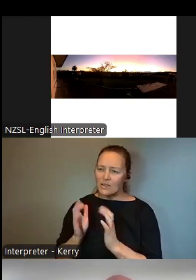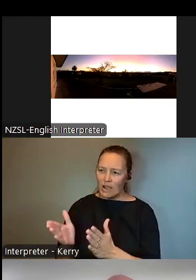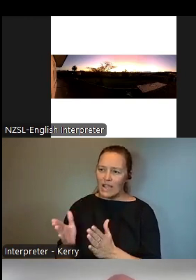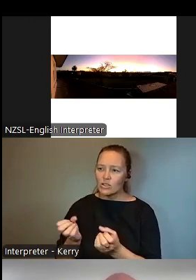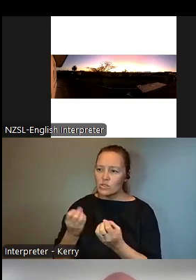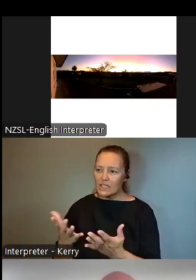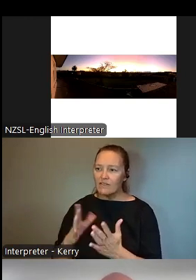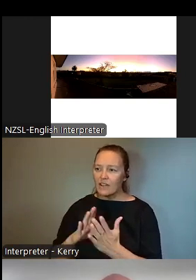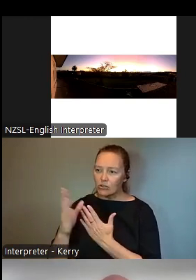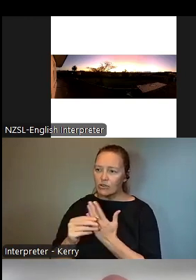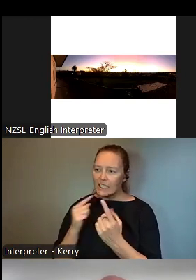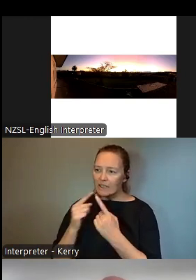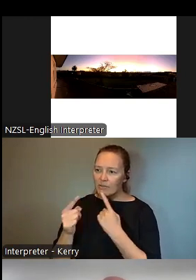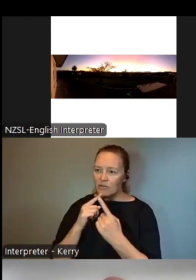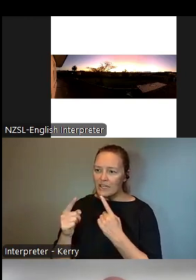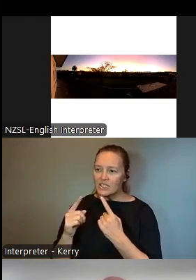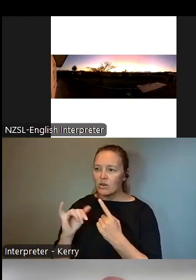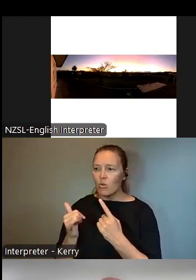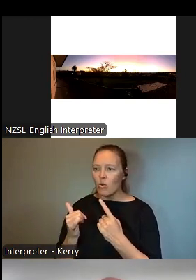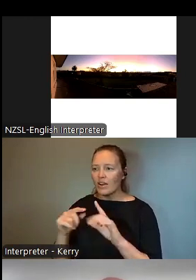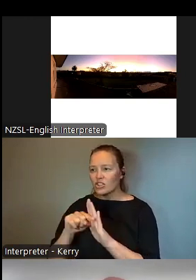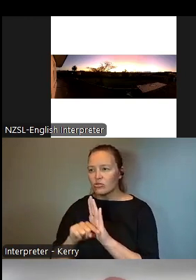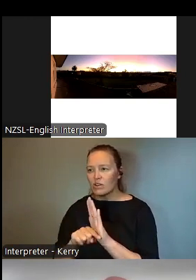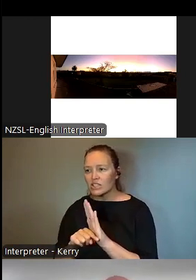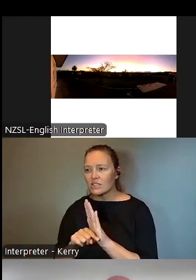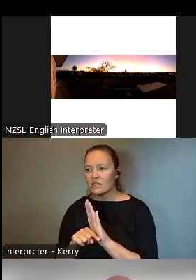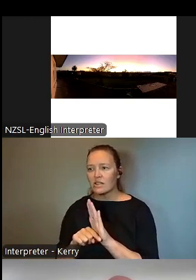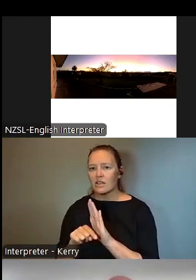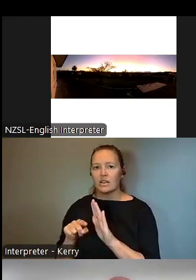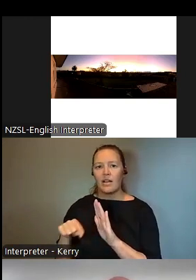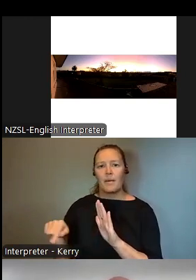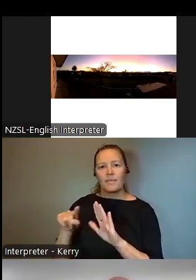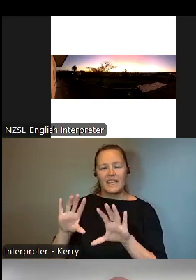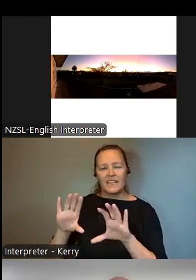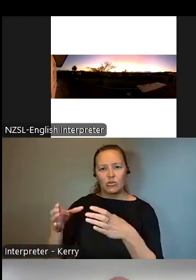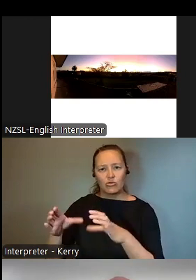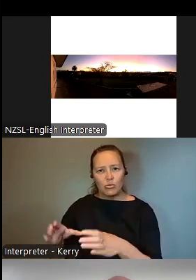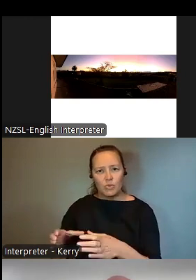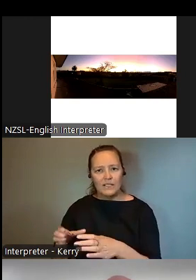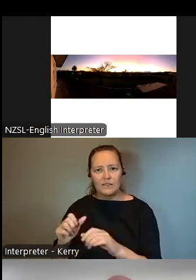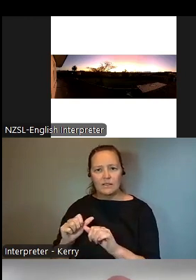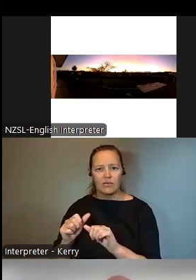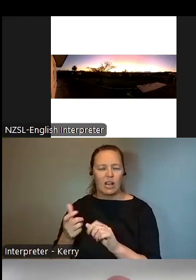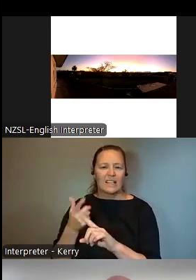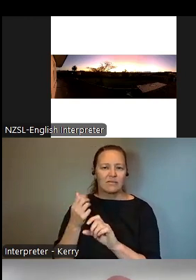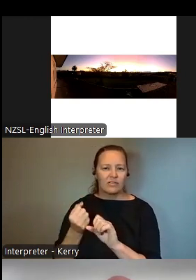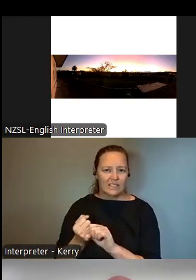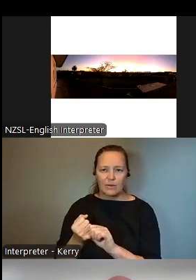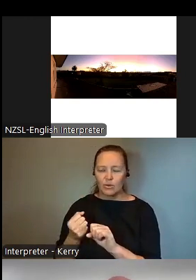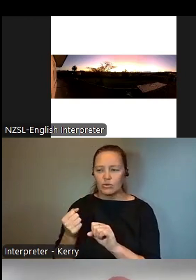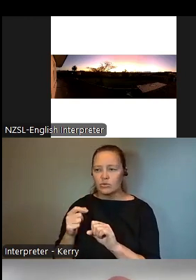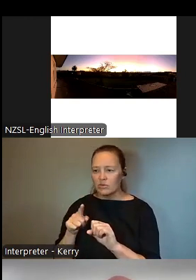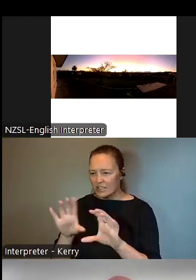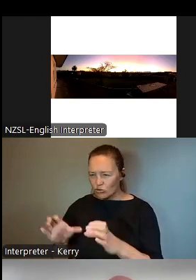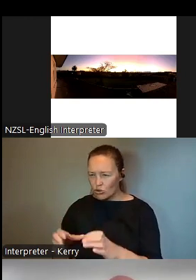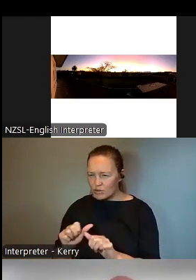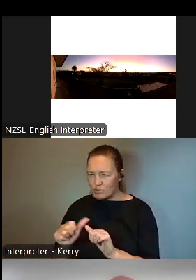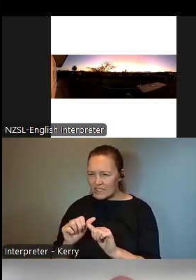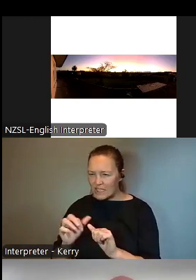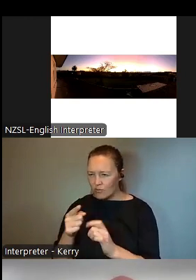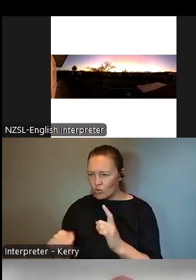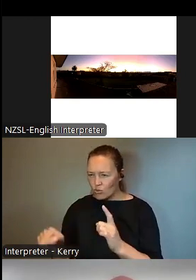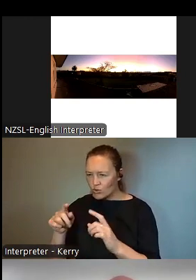curriculum information or instructions? Are these groupings a better way of putting students together? It's